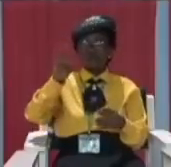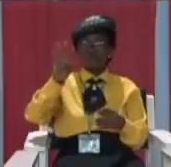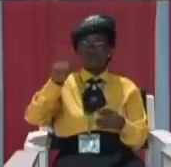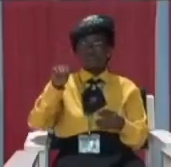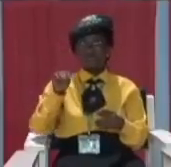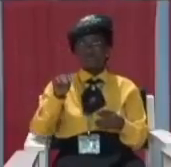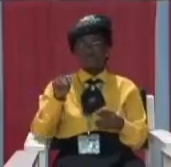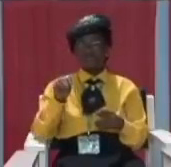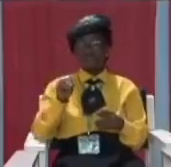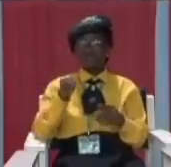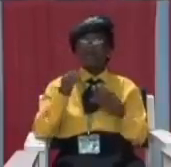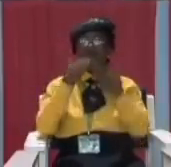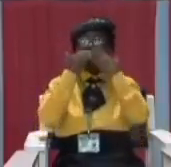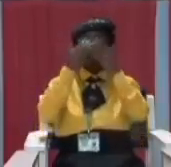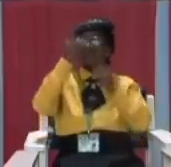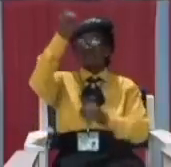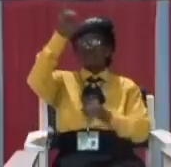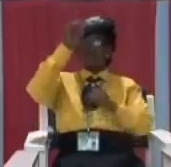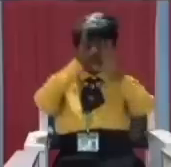thank you, Father.